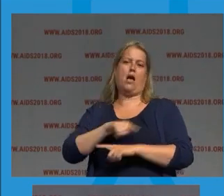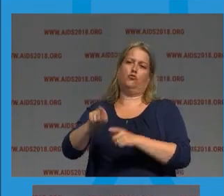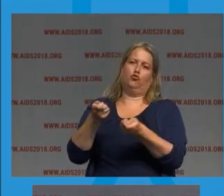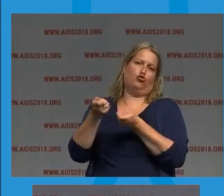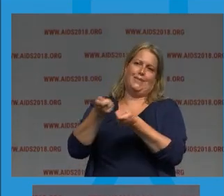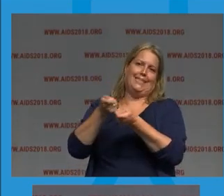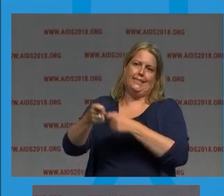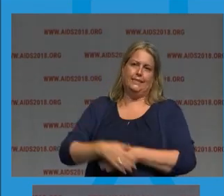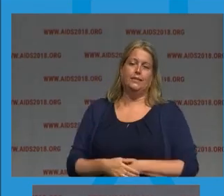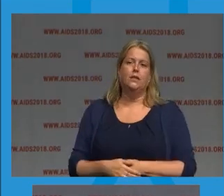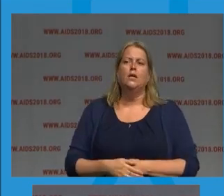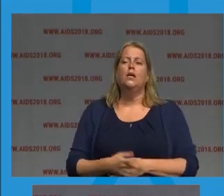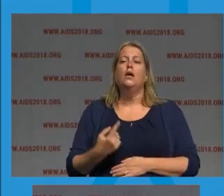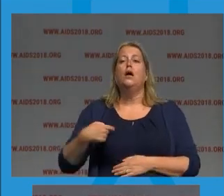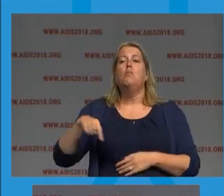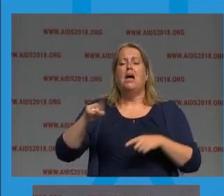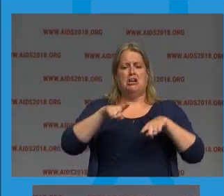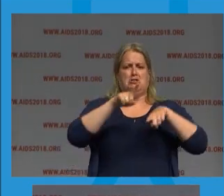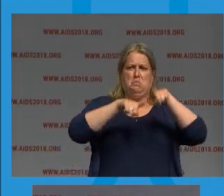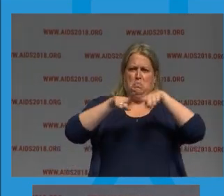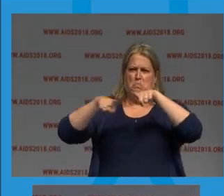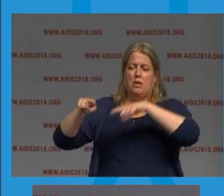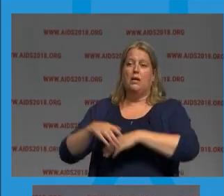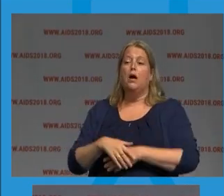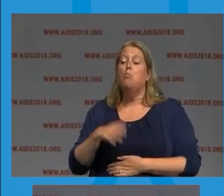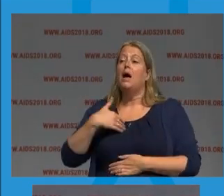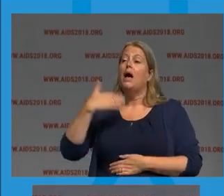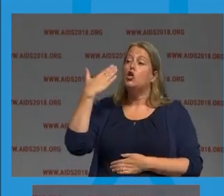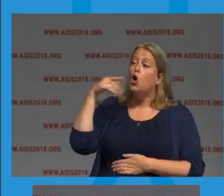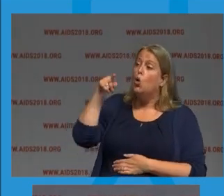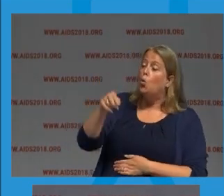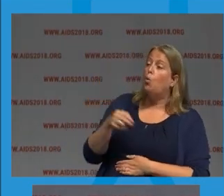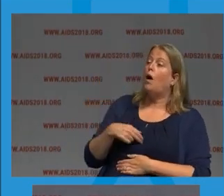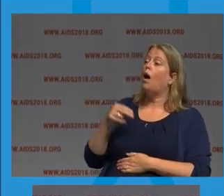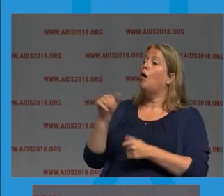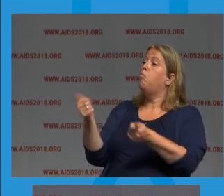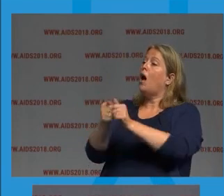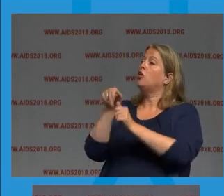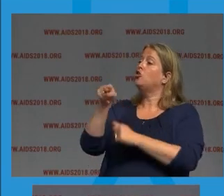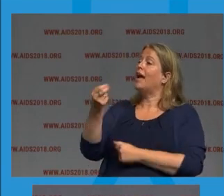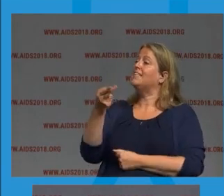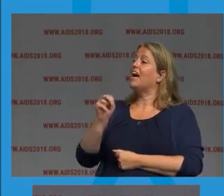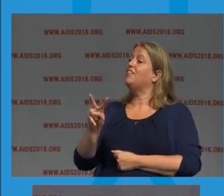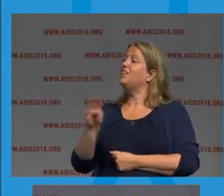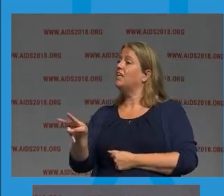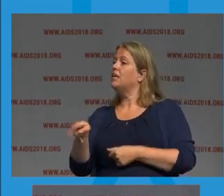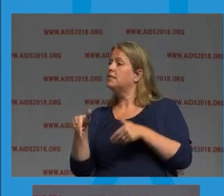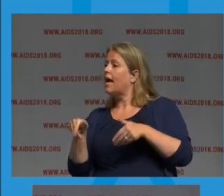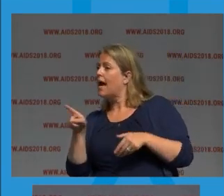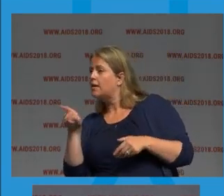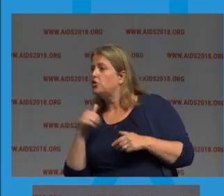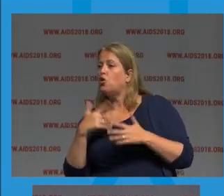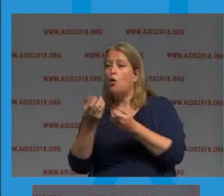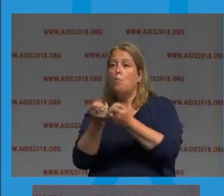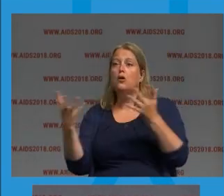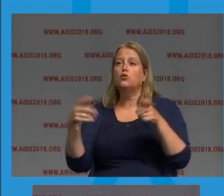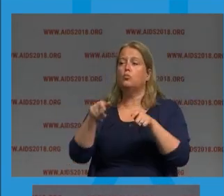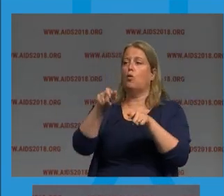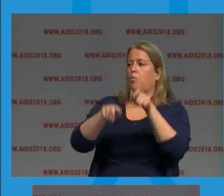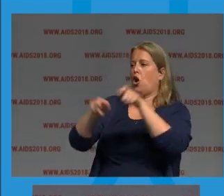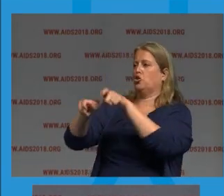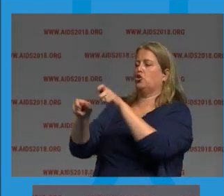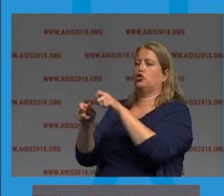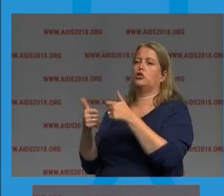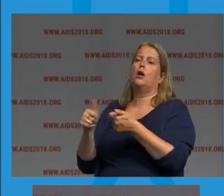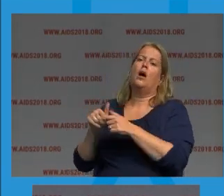of age-disparate partnerships, knowing your partner's HIV status and then reporting multiple partners. And then, as we've heard so clearly today,